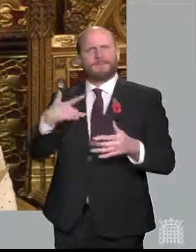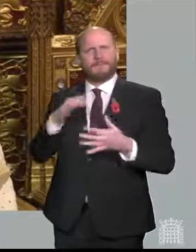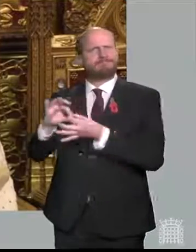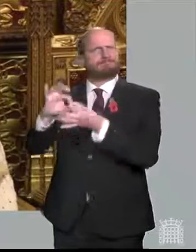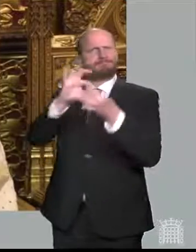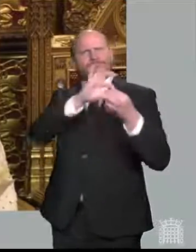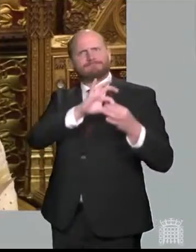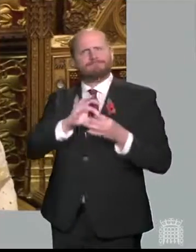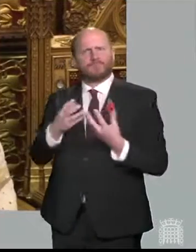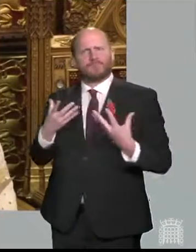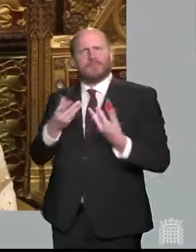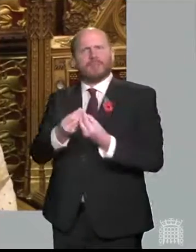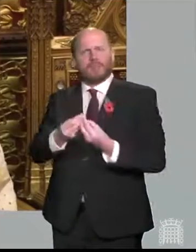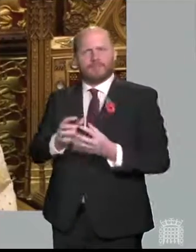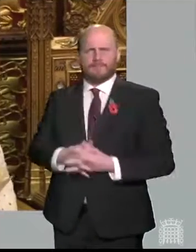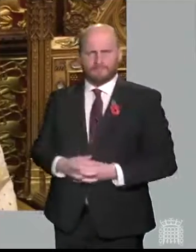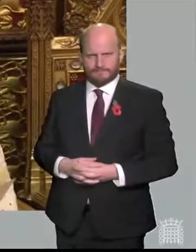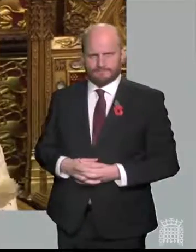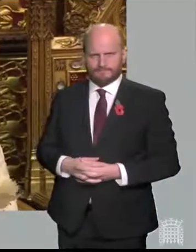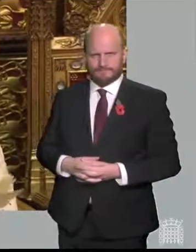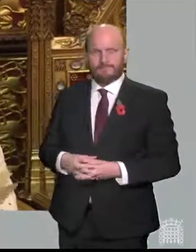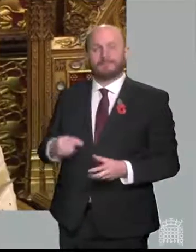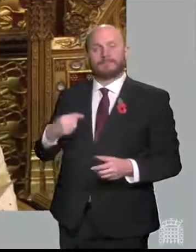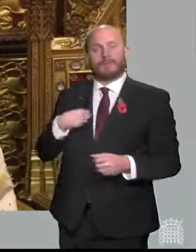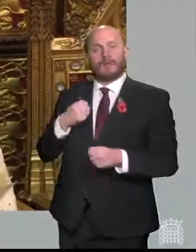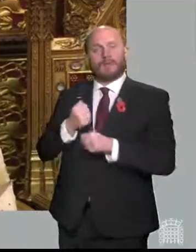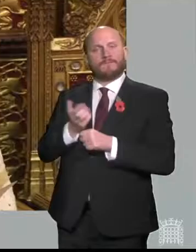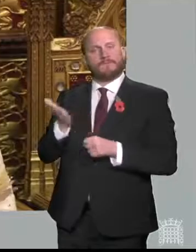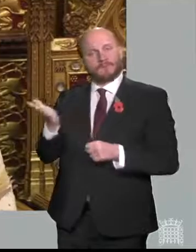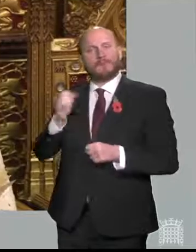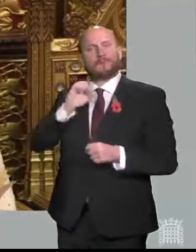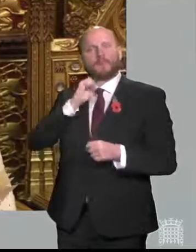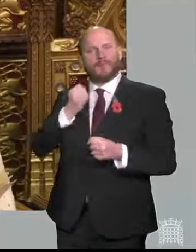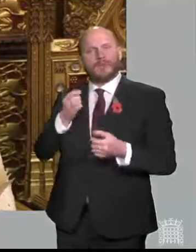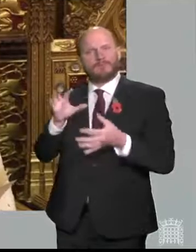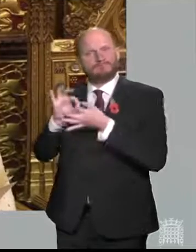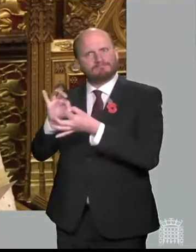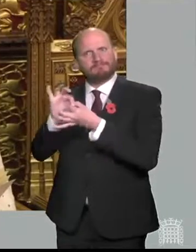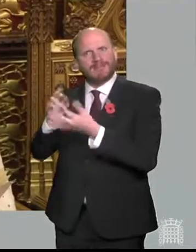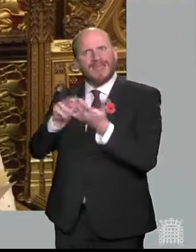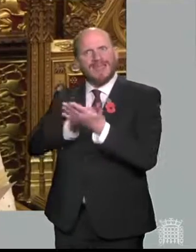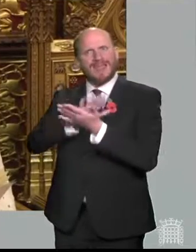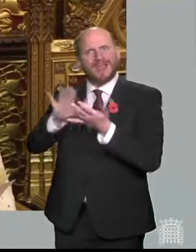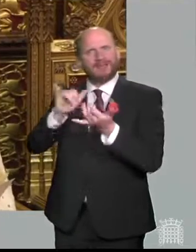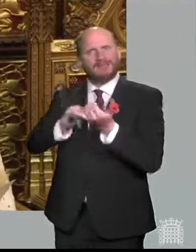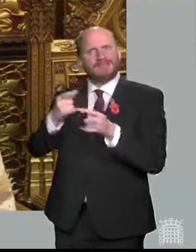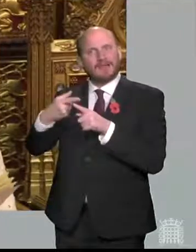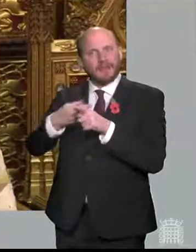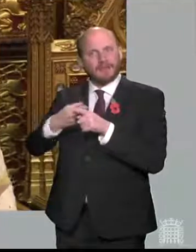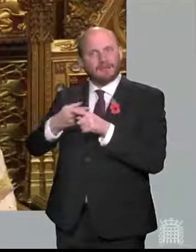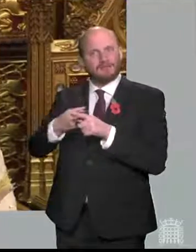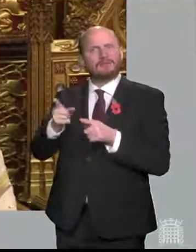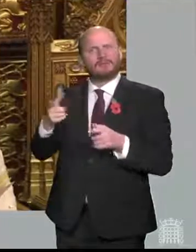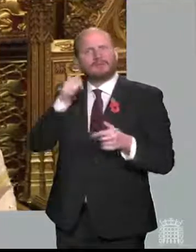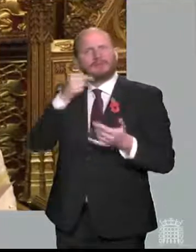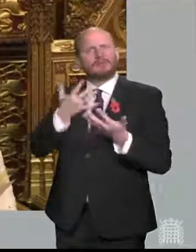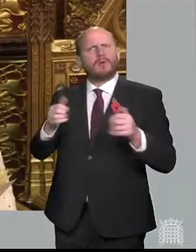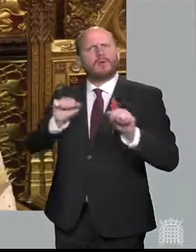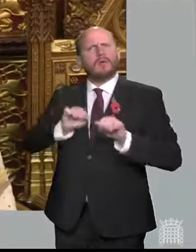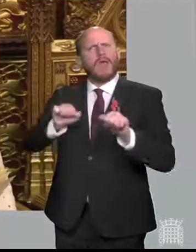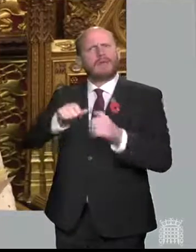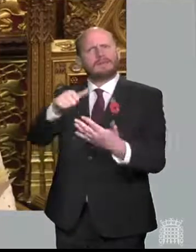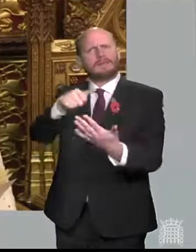Working with NHS England, my government will deliver its plans to cut waiting lists and transform